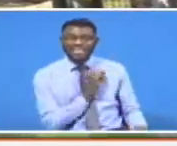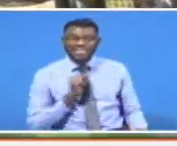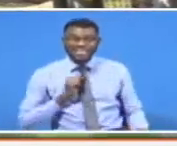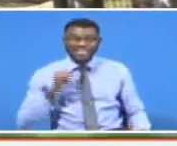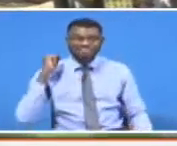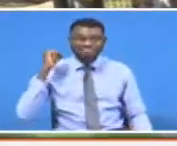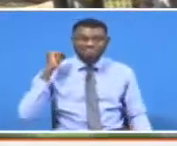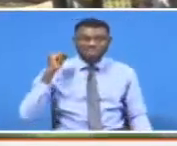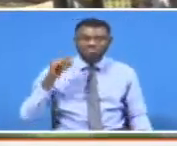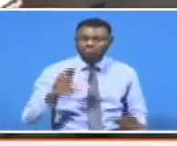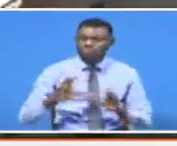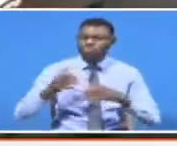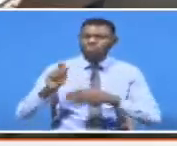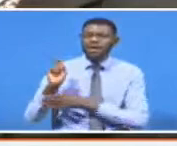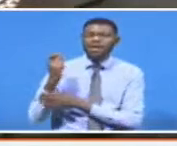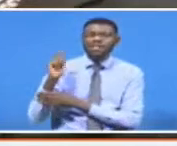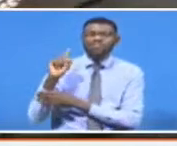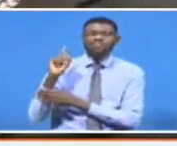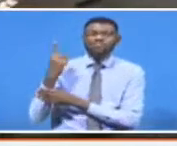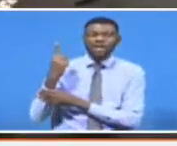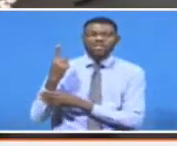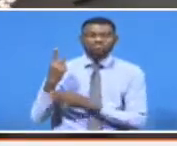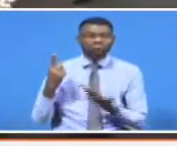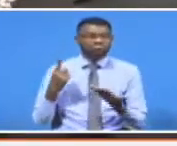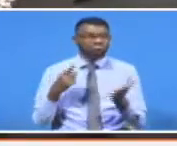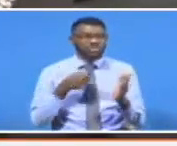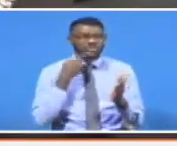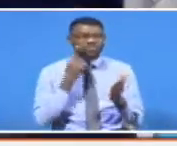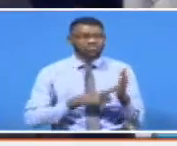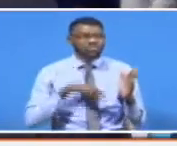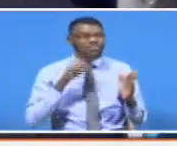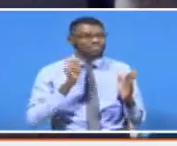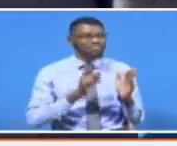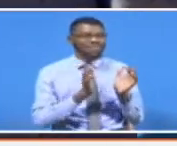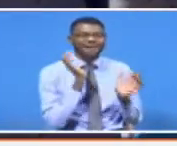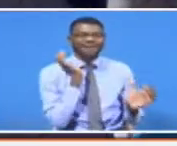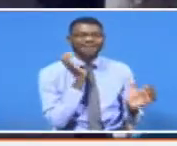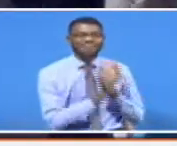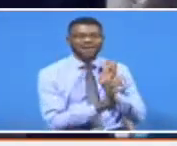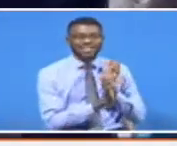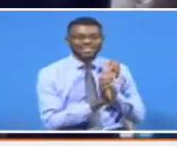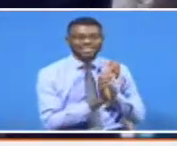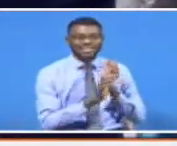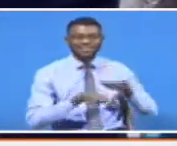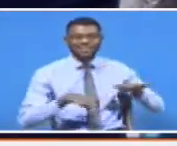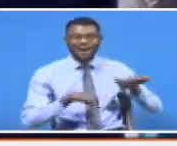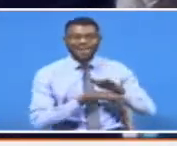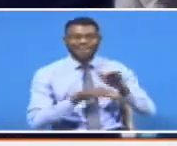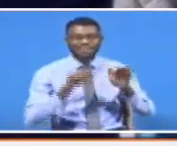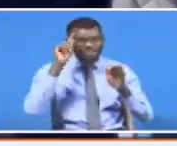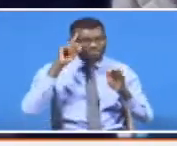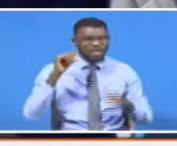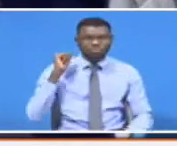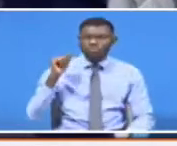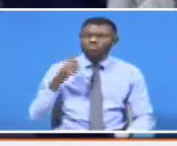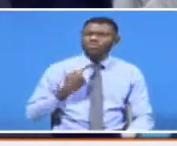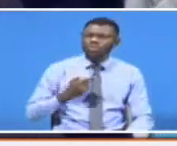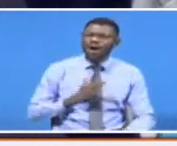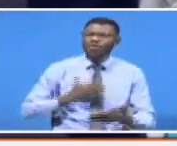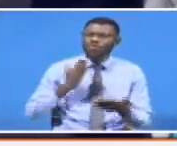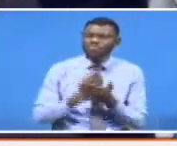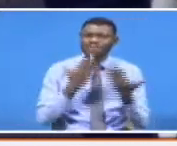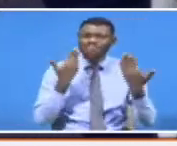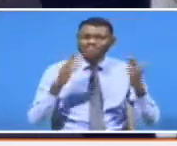from Kenya Kwanza, promised to deal with the DG politically. We have confirmed, we have been vindicated here, that there